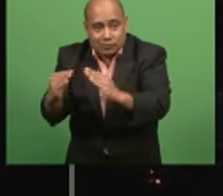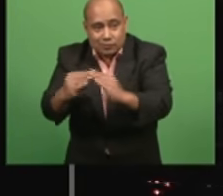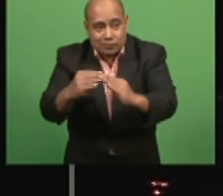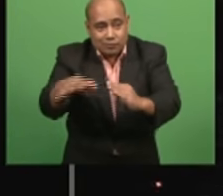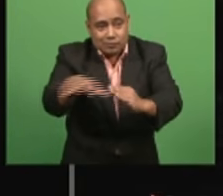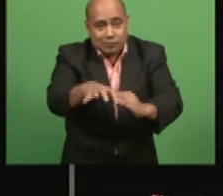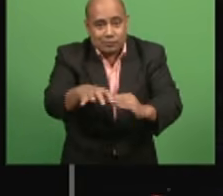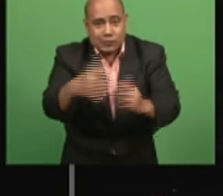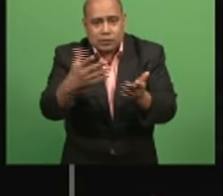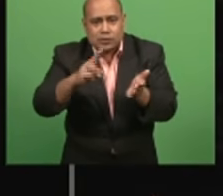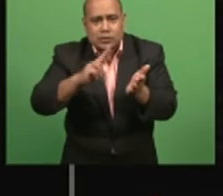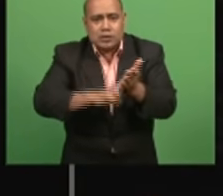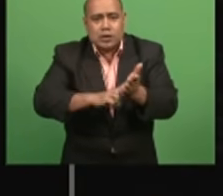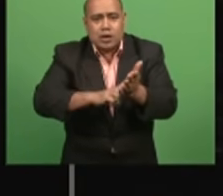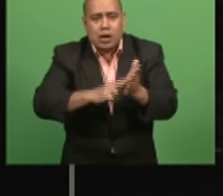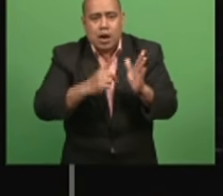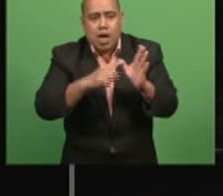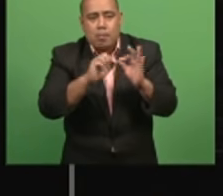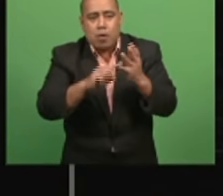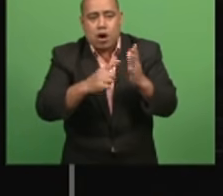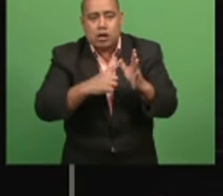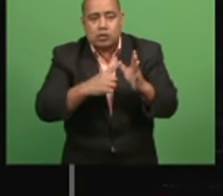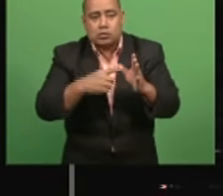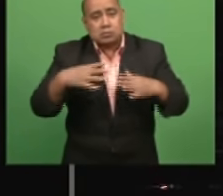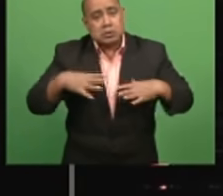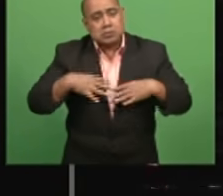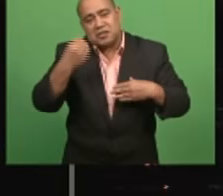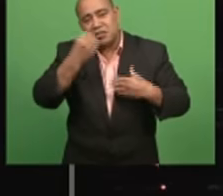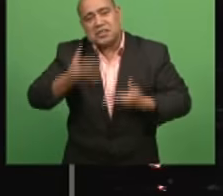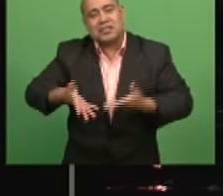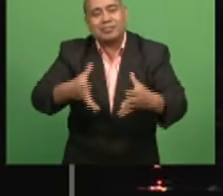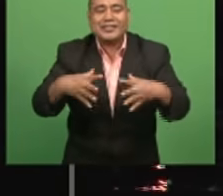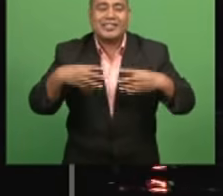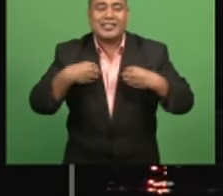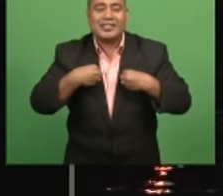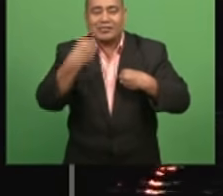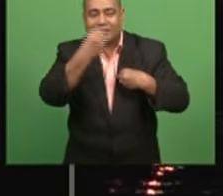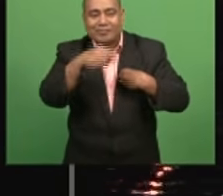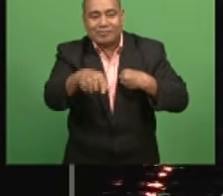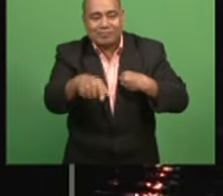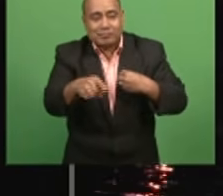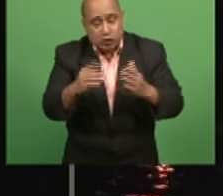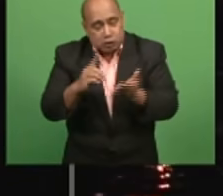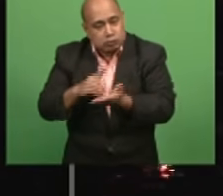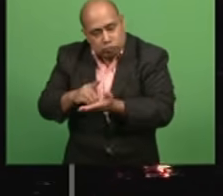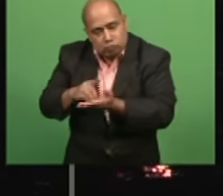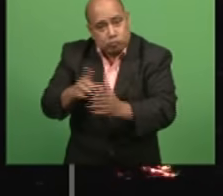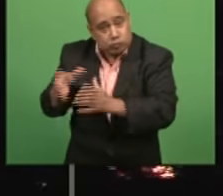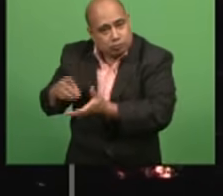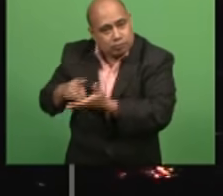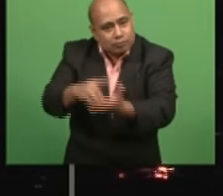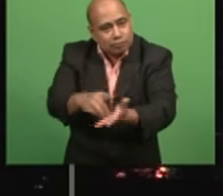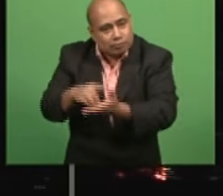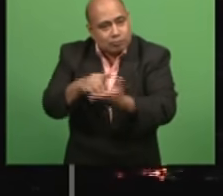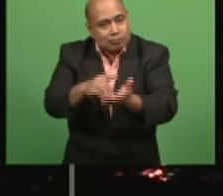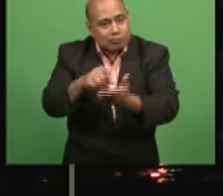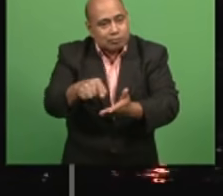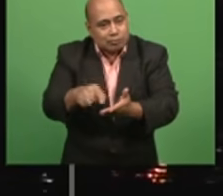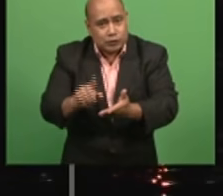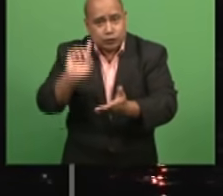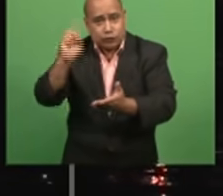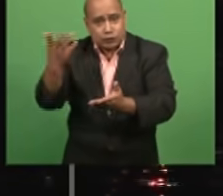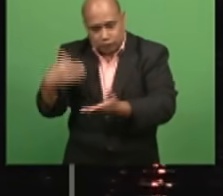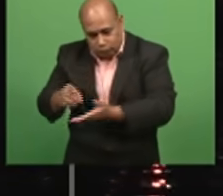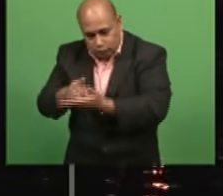today received food packs from the Velomani Food Bank. This was the first batch of distribution for the settlement under the Food Bank Initiative.